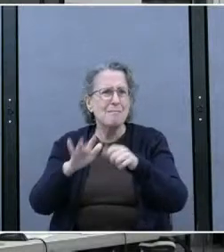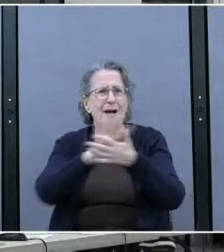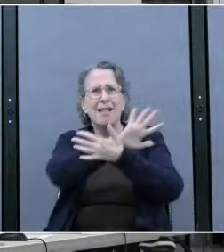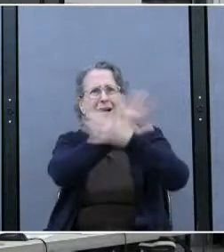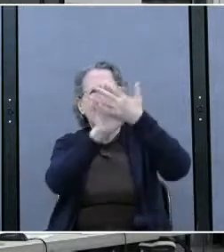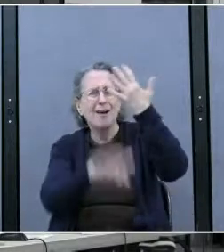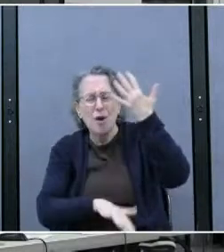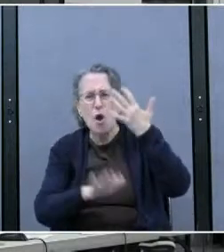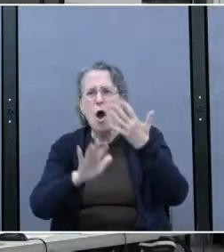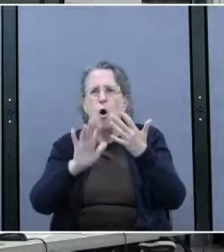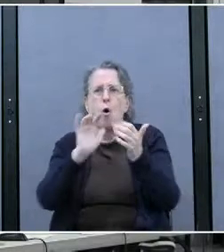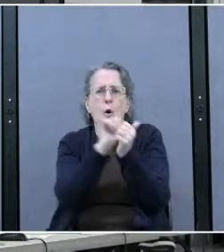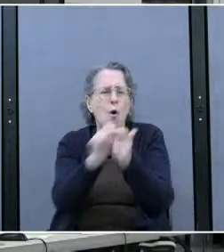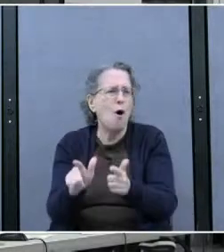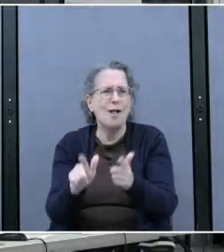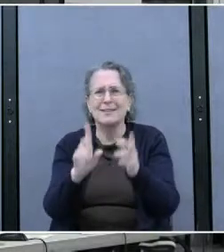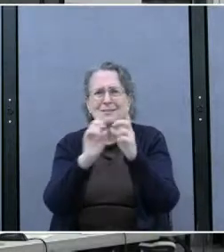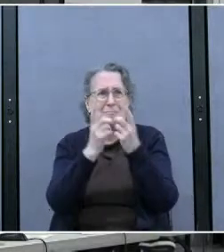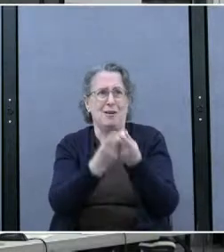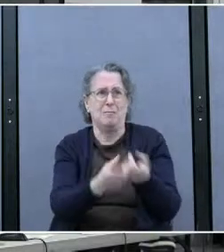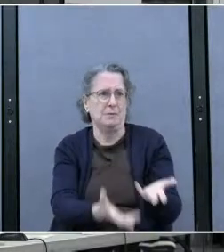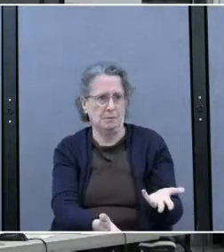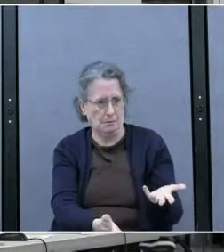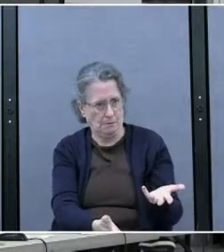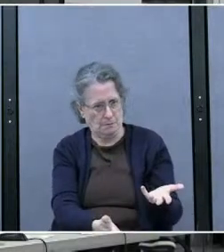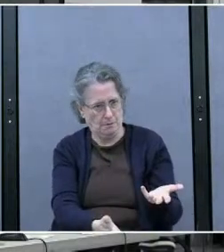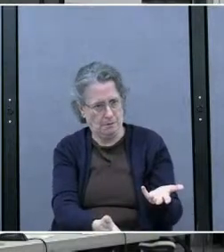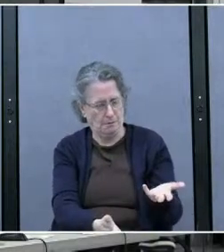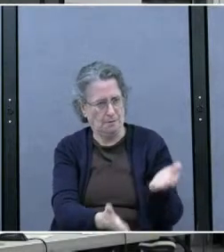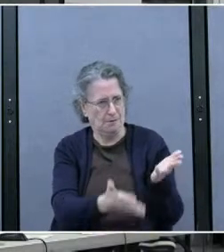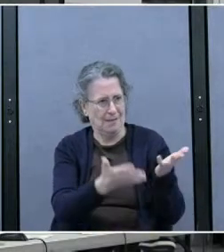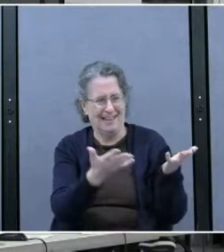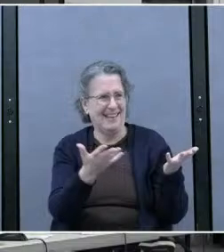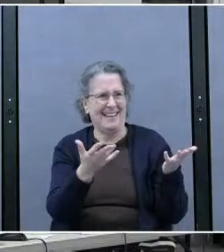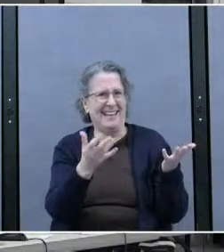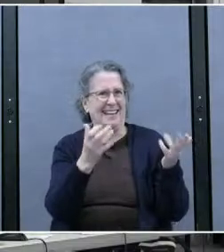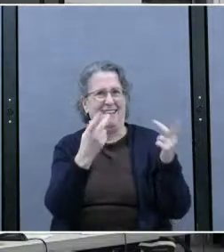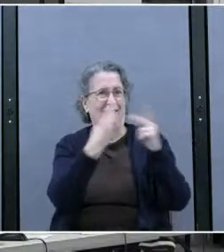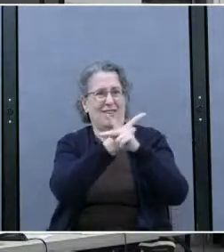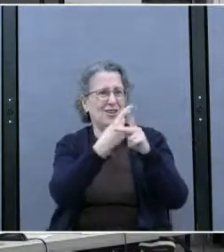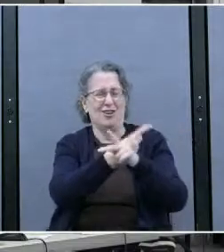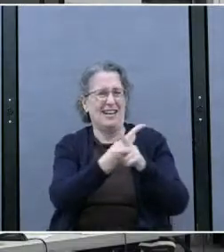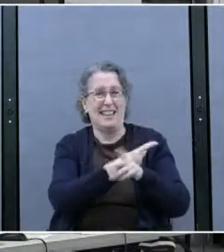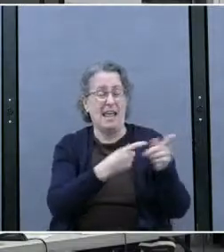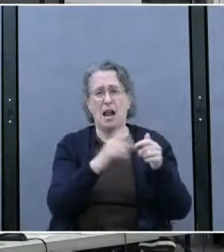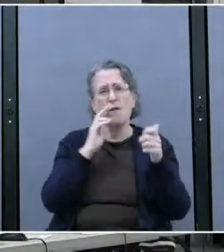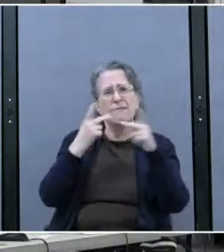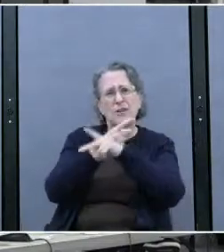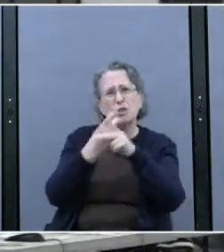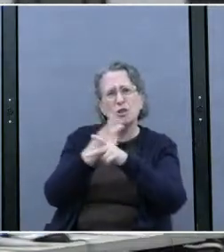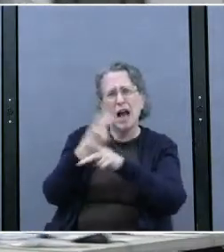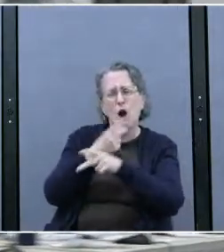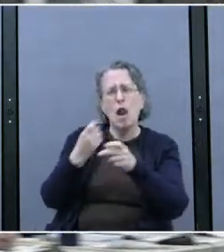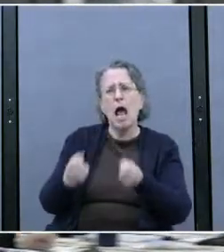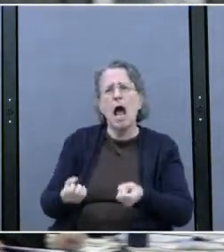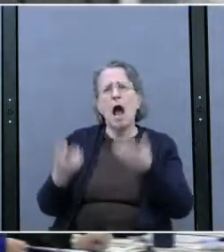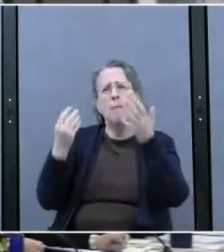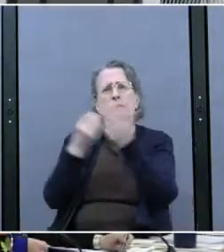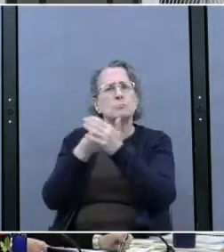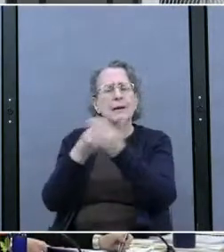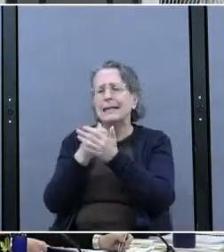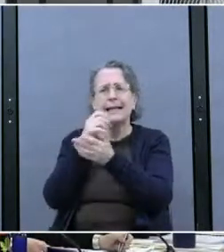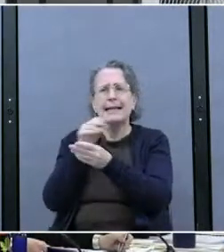And then if you could put a number to that, it wouldn't necessarily match the number in